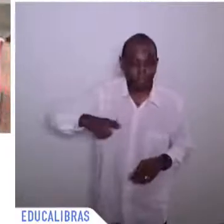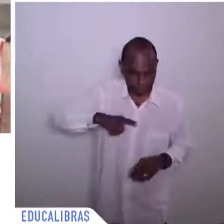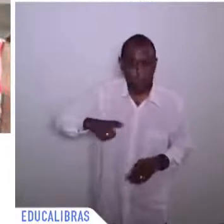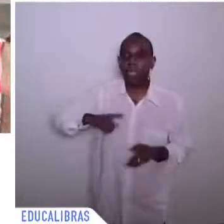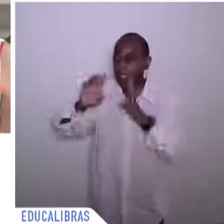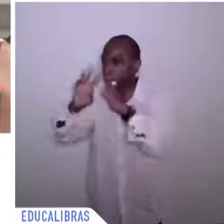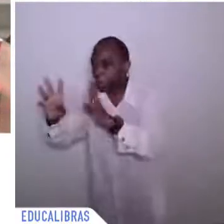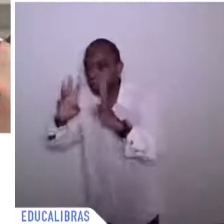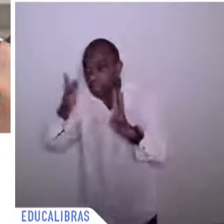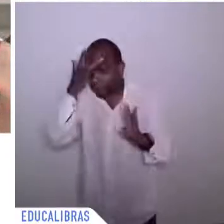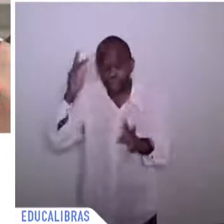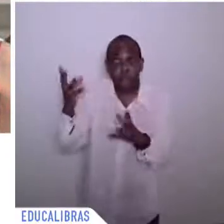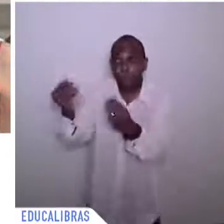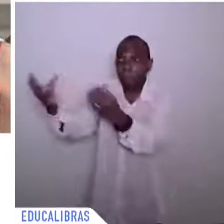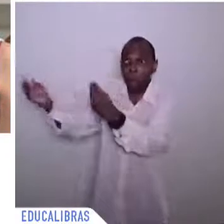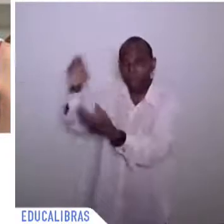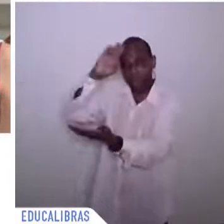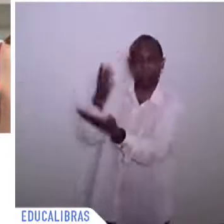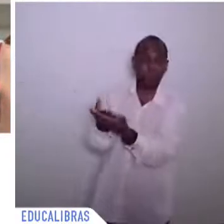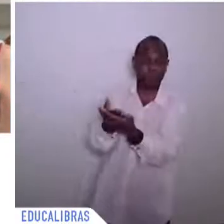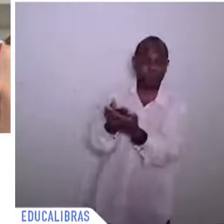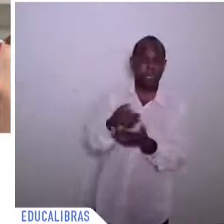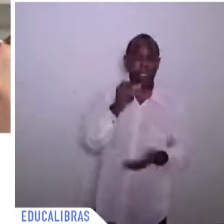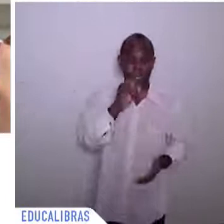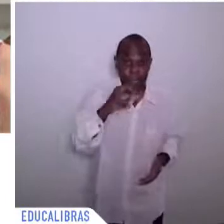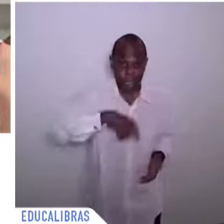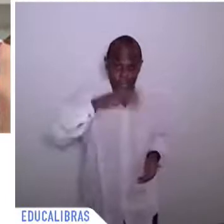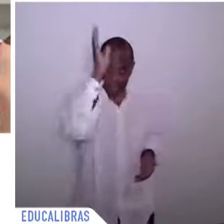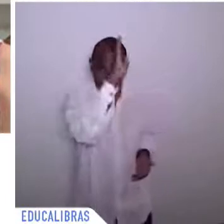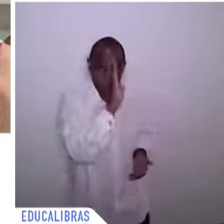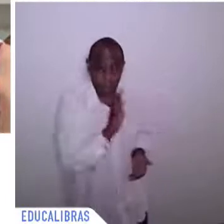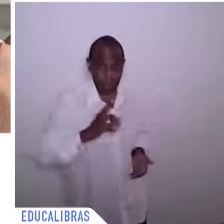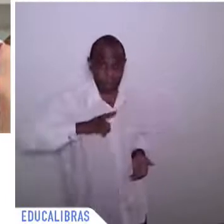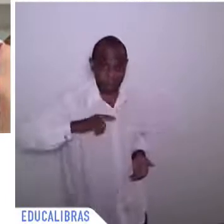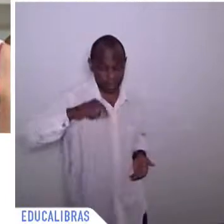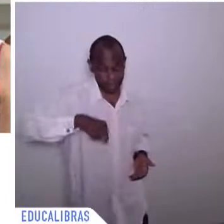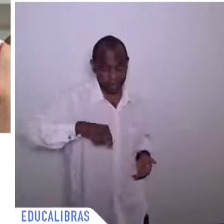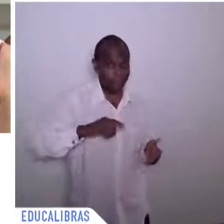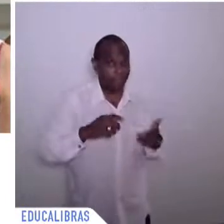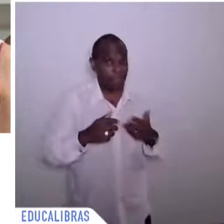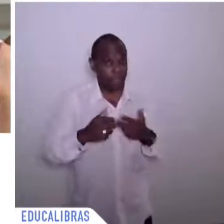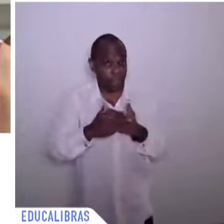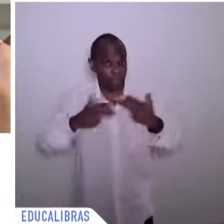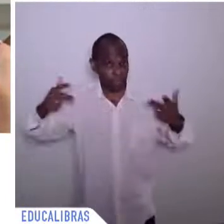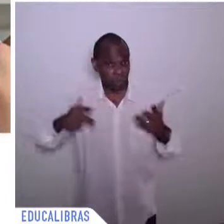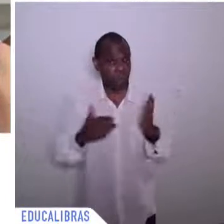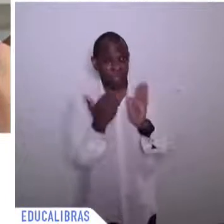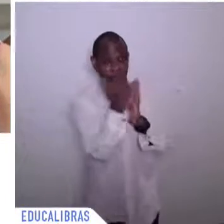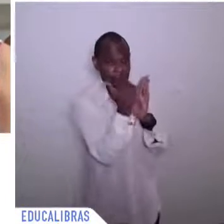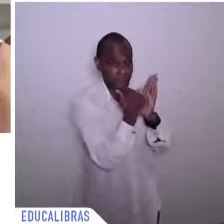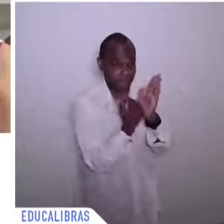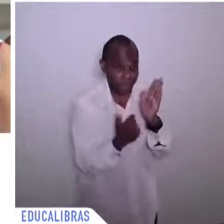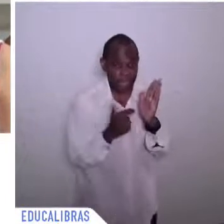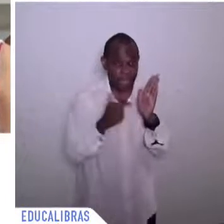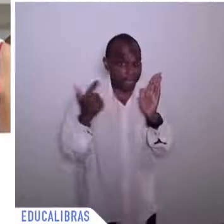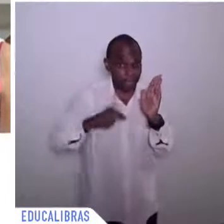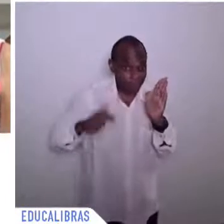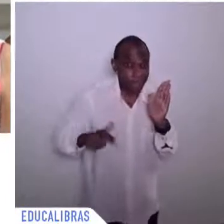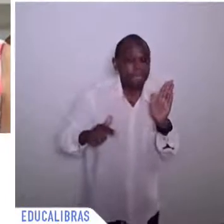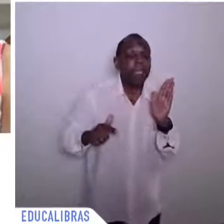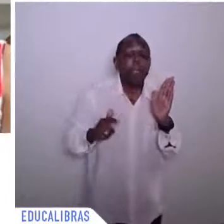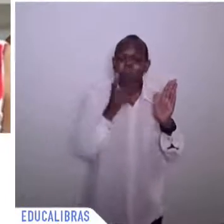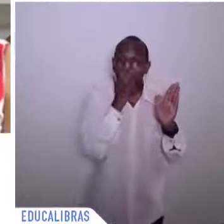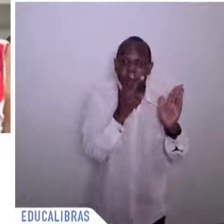recently about the consumption of sources of information, and depending on your social position and political